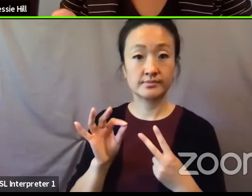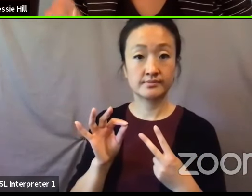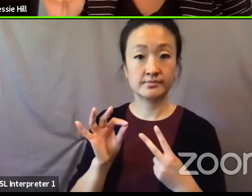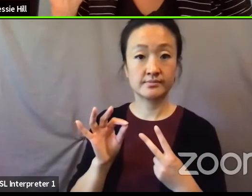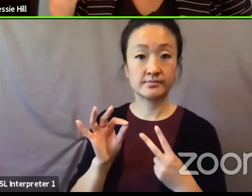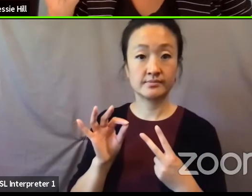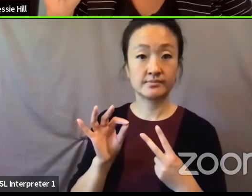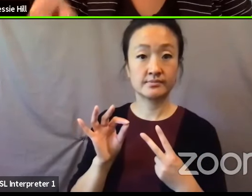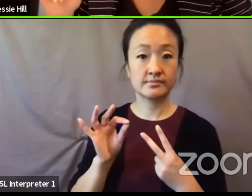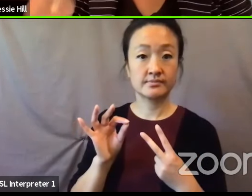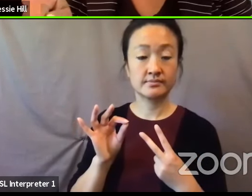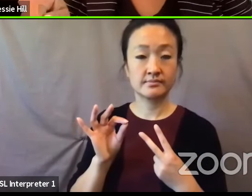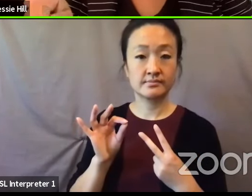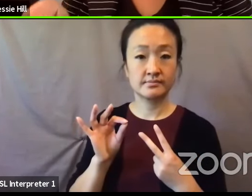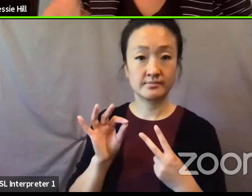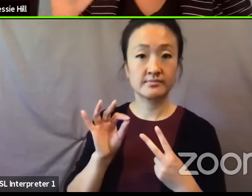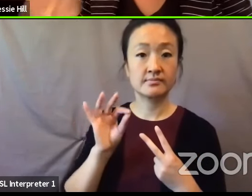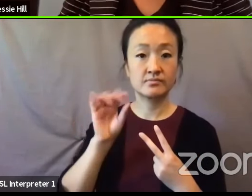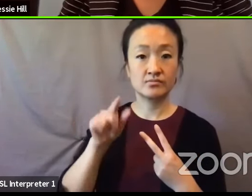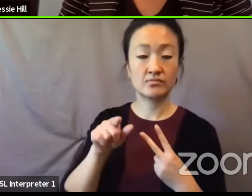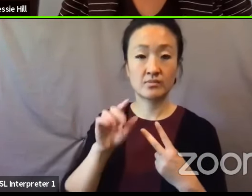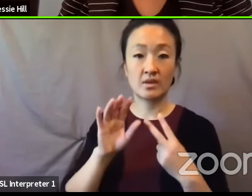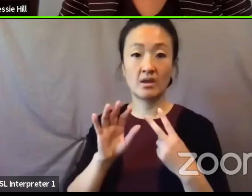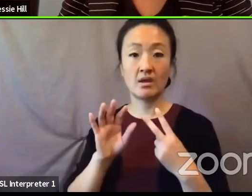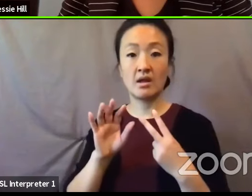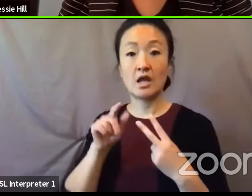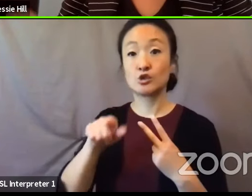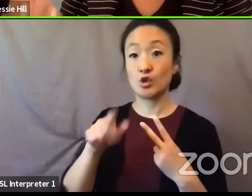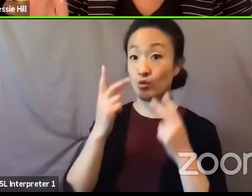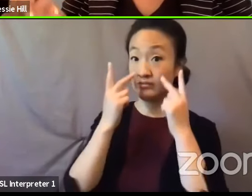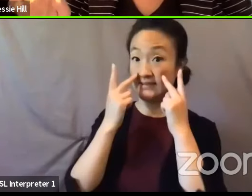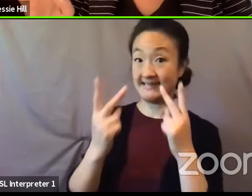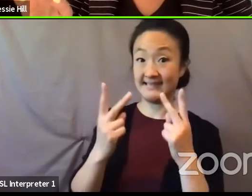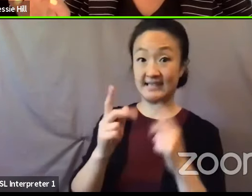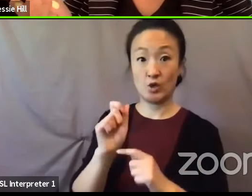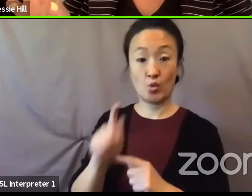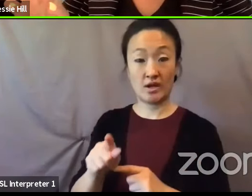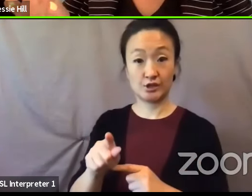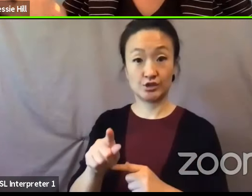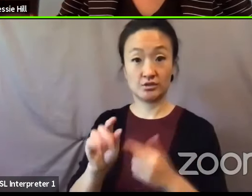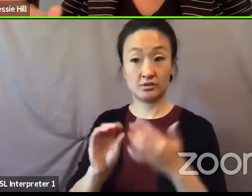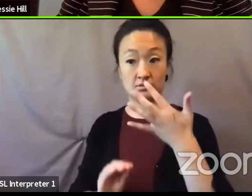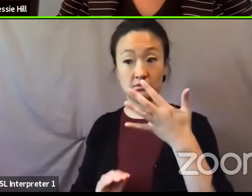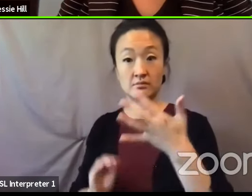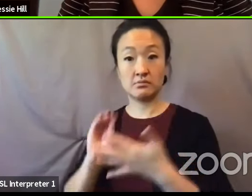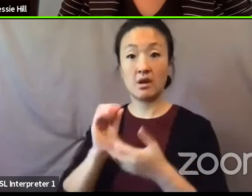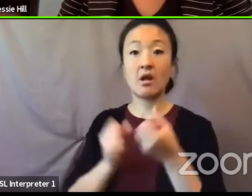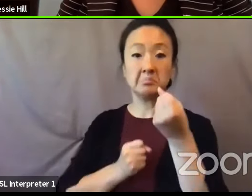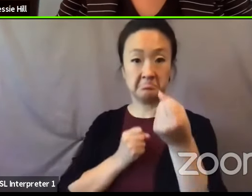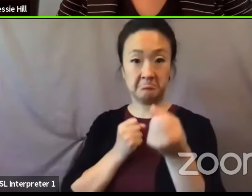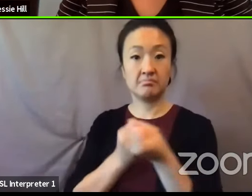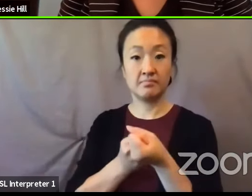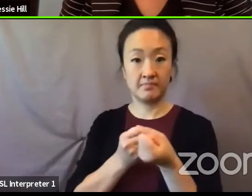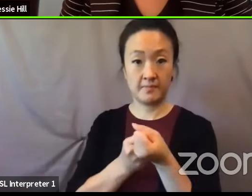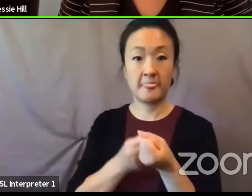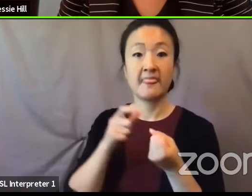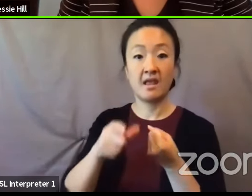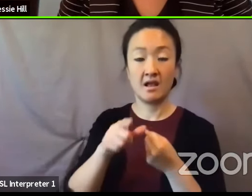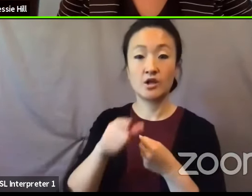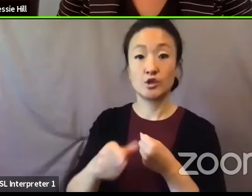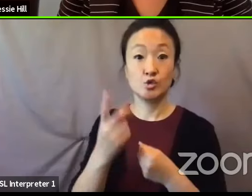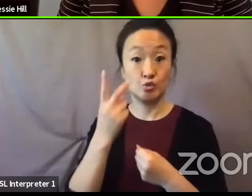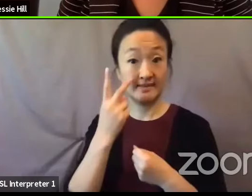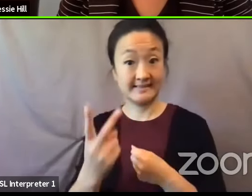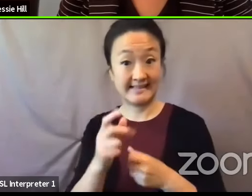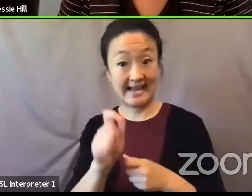upvote the questions. So if you see a question that you wanted to ask or that you'd like to hear the answer to